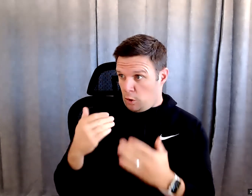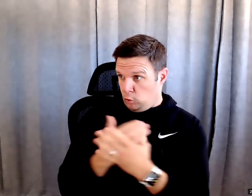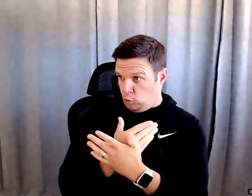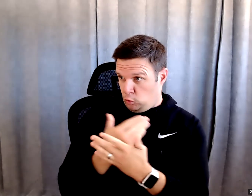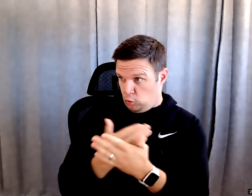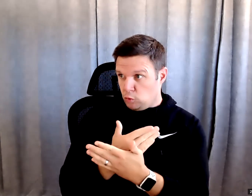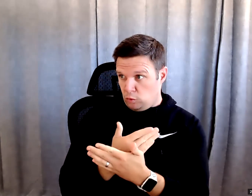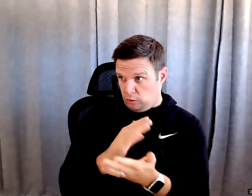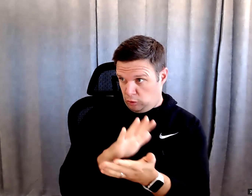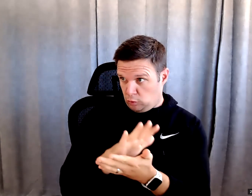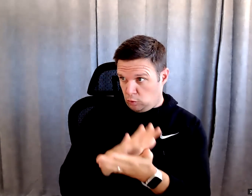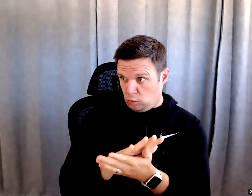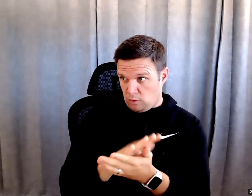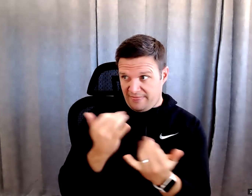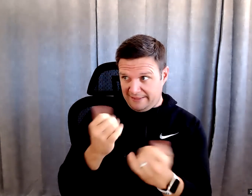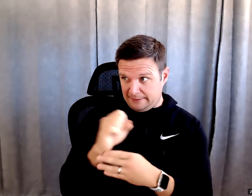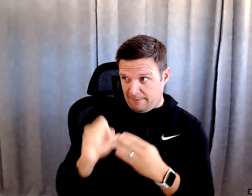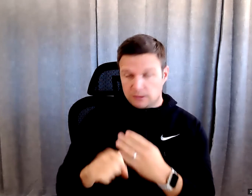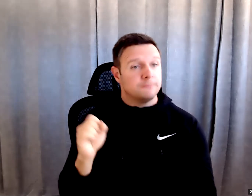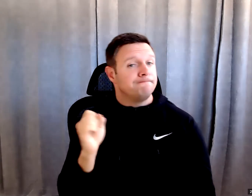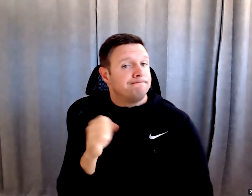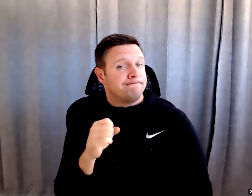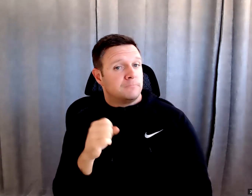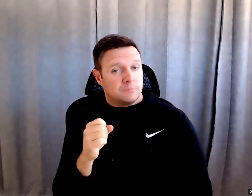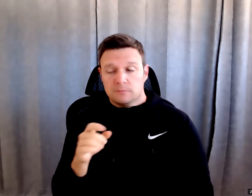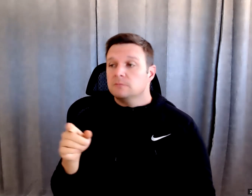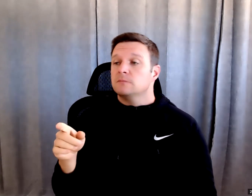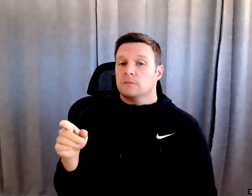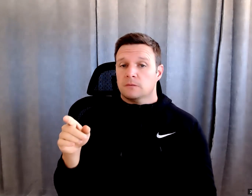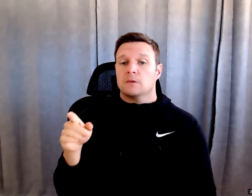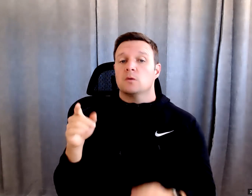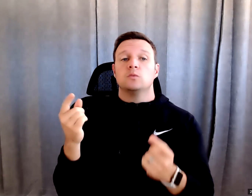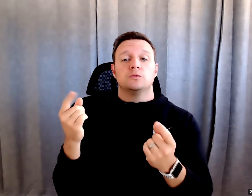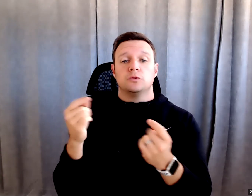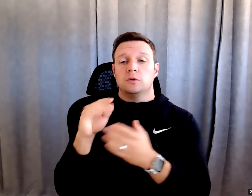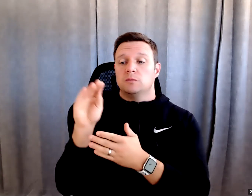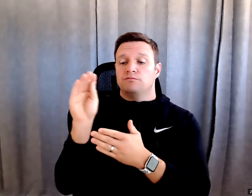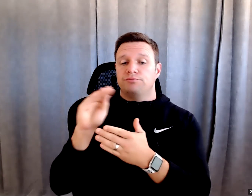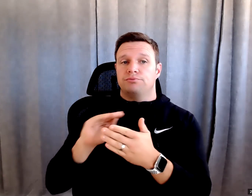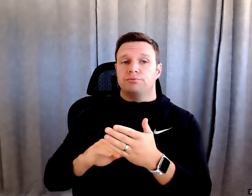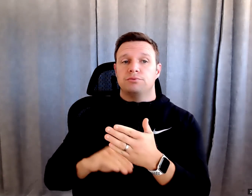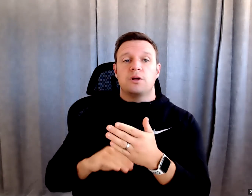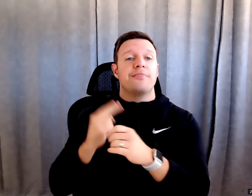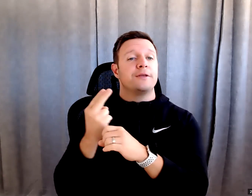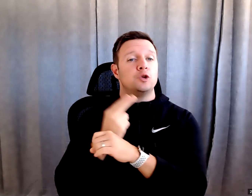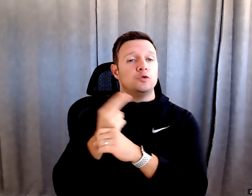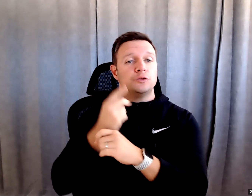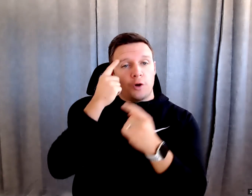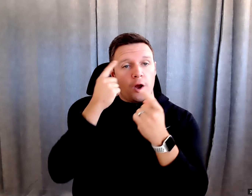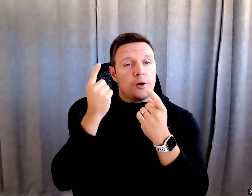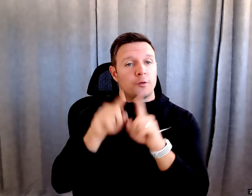this semester? Yes. Okay, so you want to complete the user agreement form. And